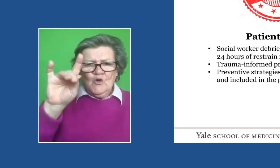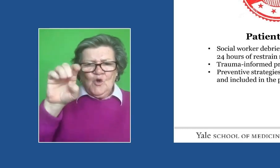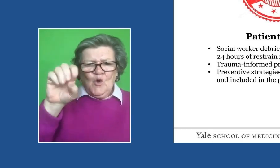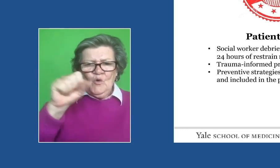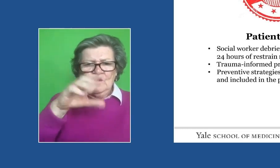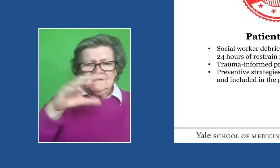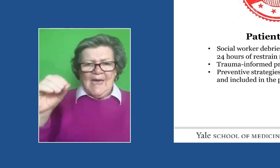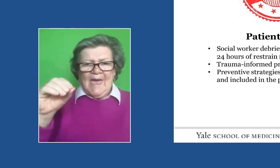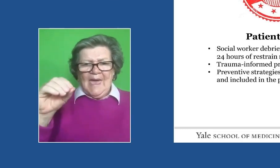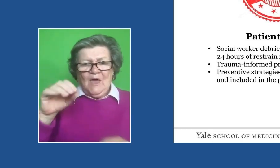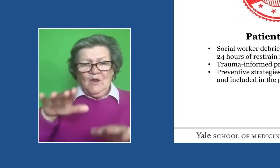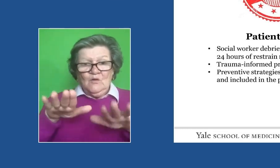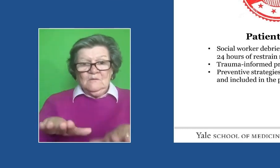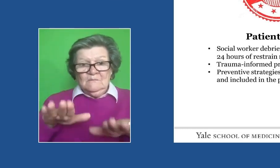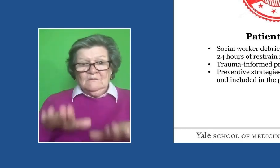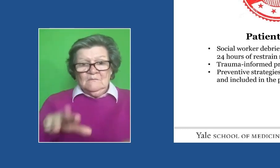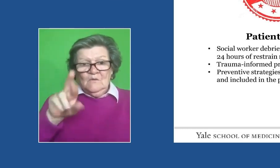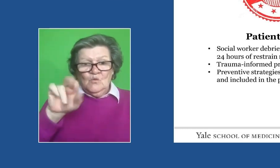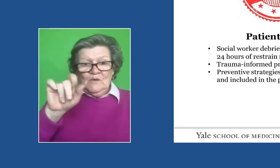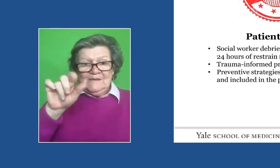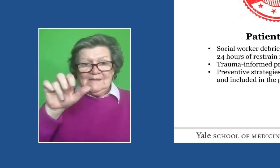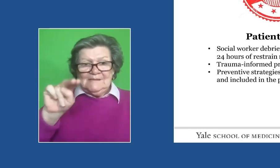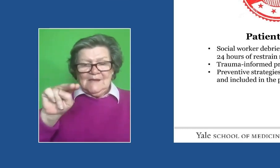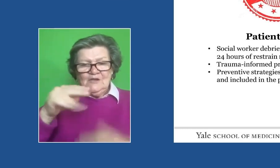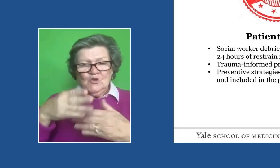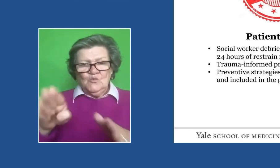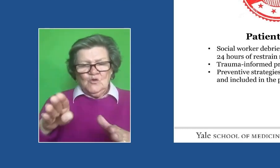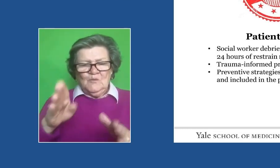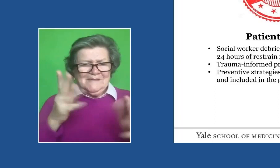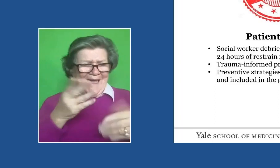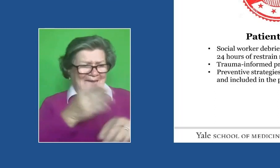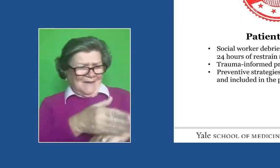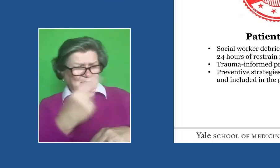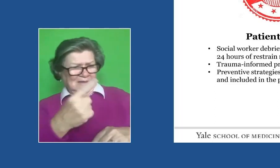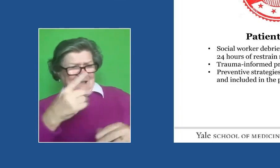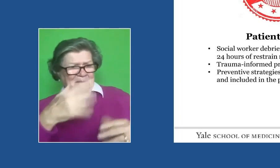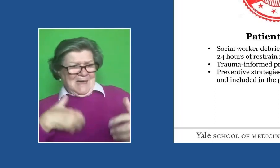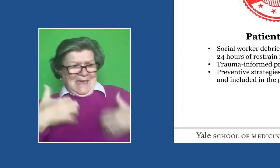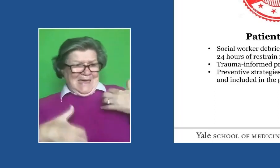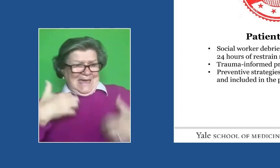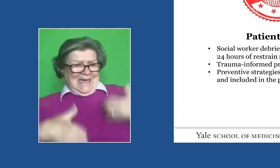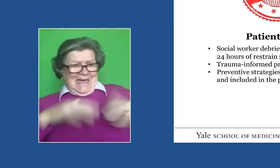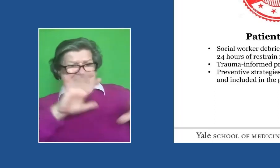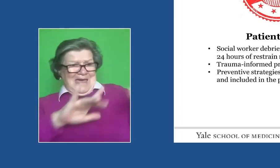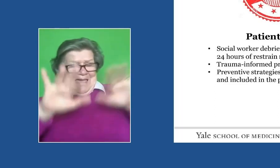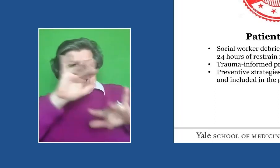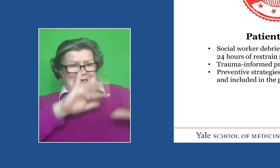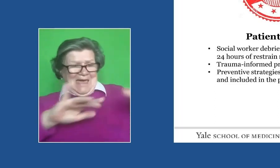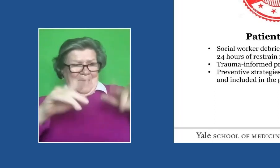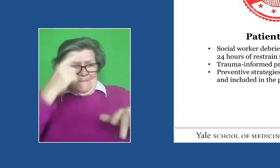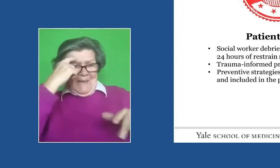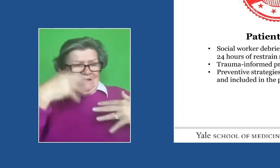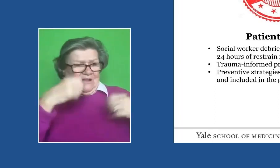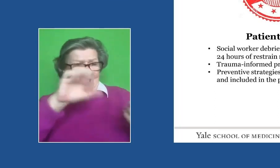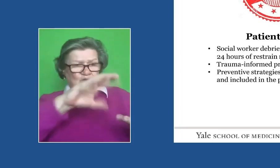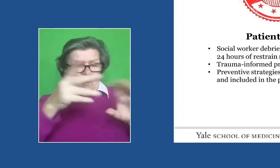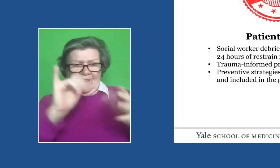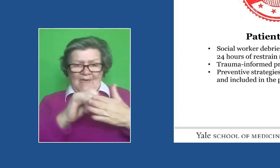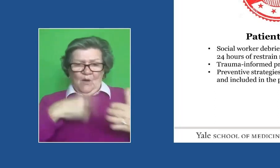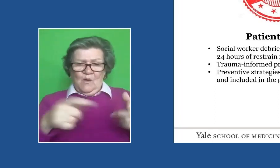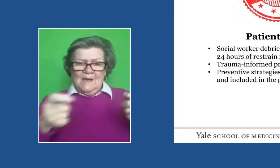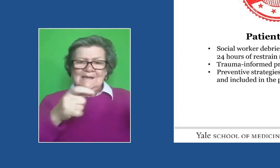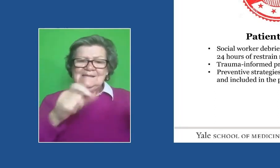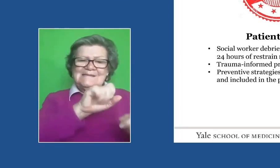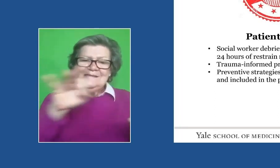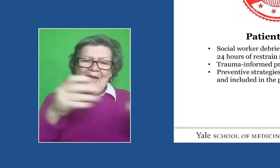resuscitation rooms, so that after a particularly challenging episode of agitation or mental health crises that we're managing, the staff